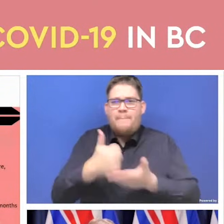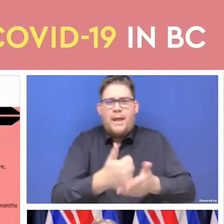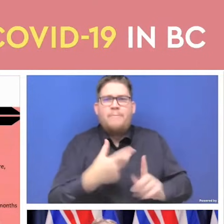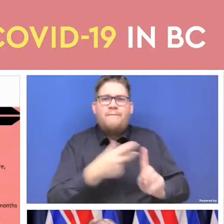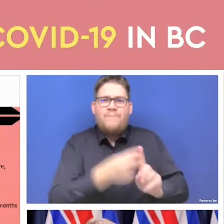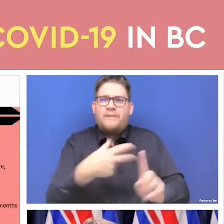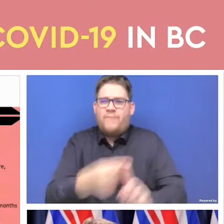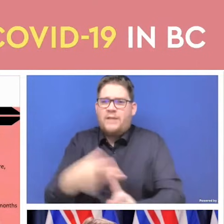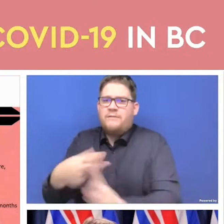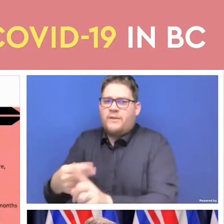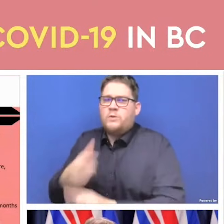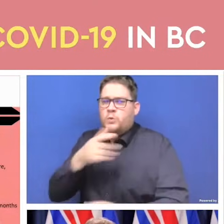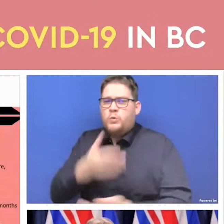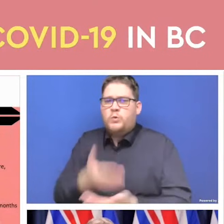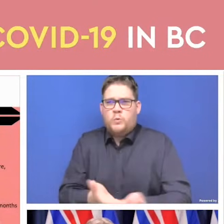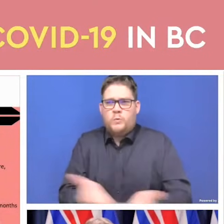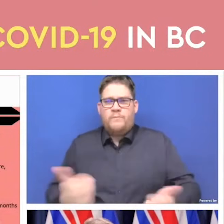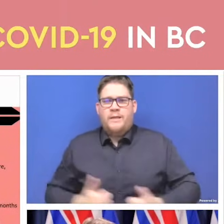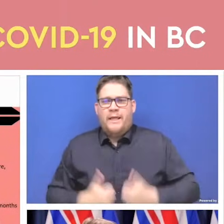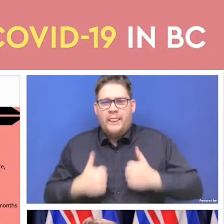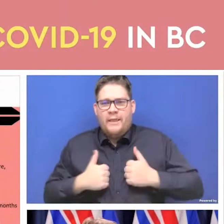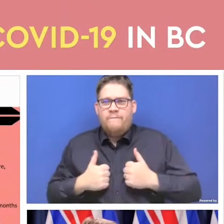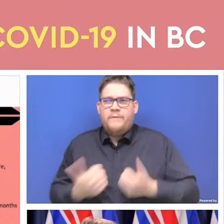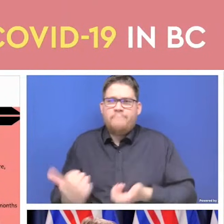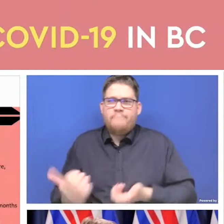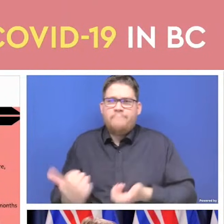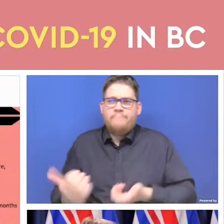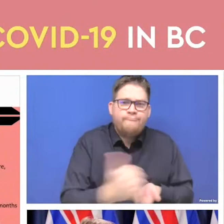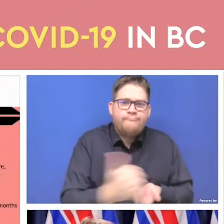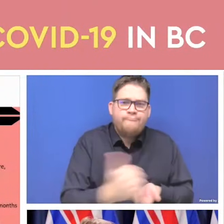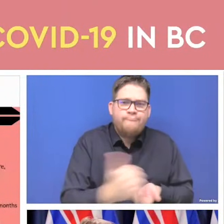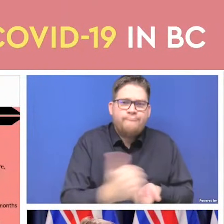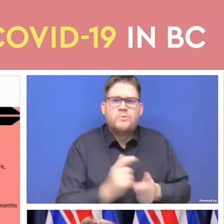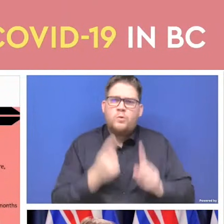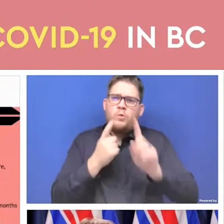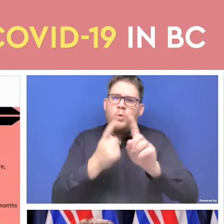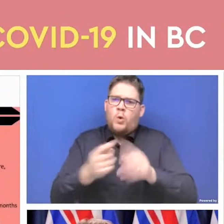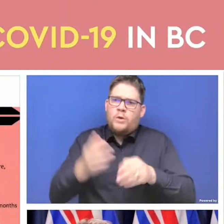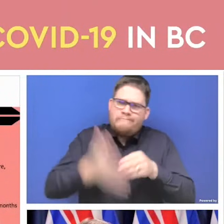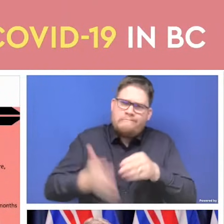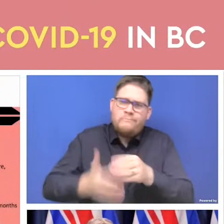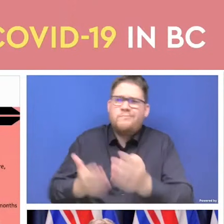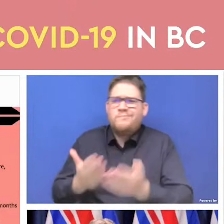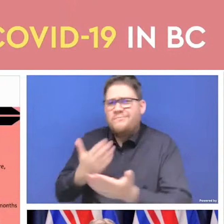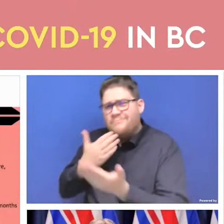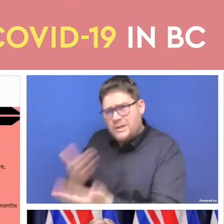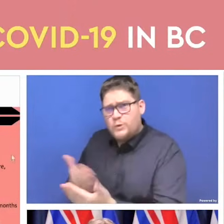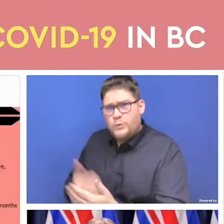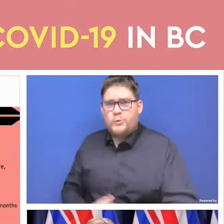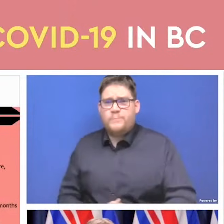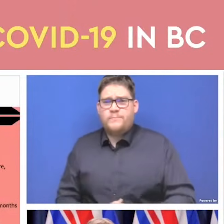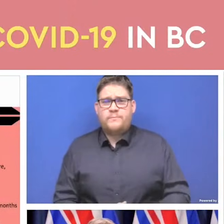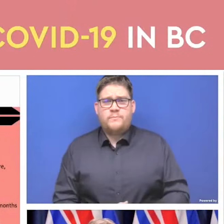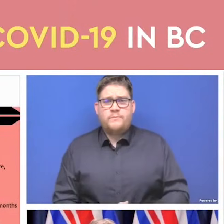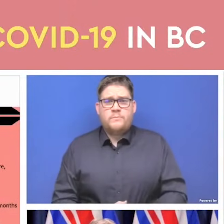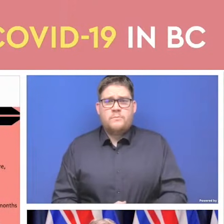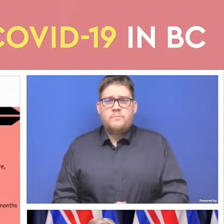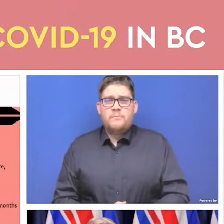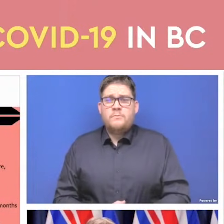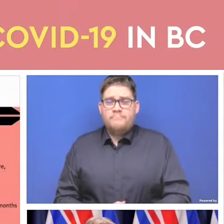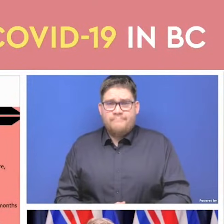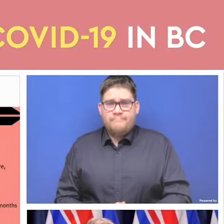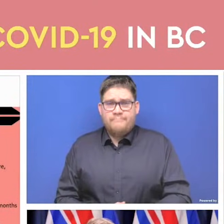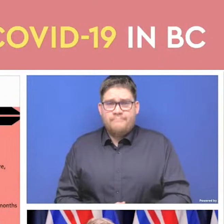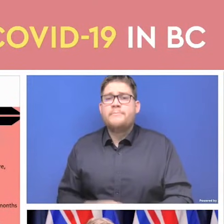independent living residents and get that job done as quickly as possible as well. And Dr. Henry already mentioned the short interval